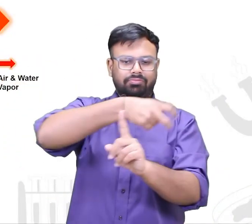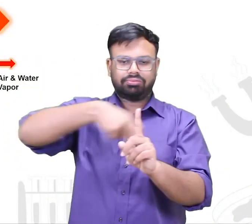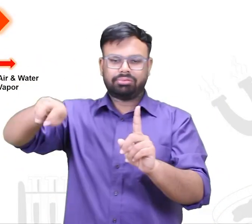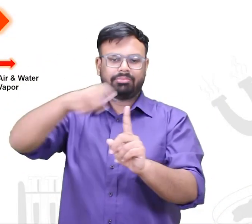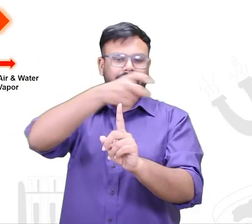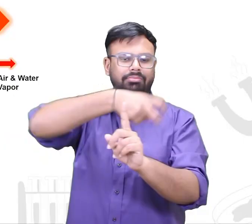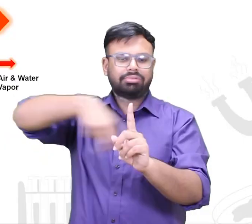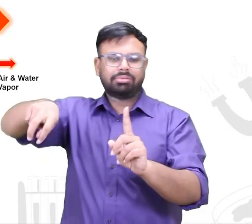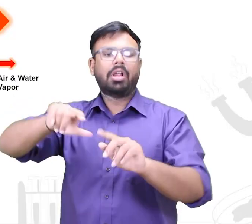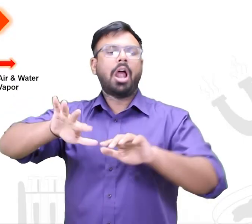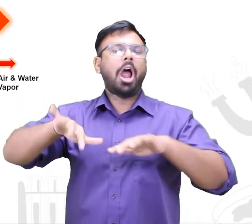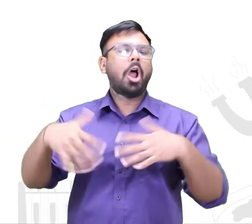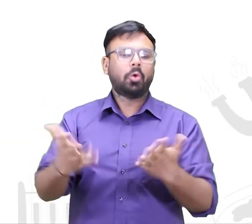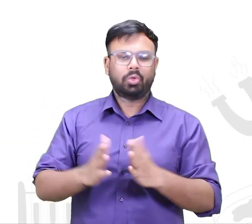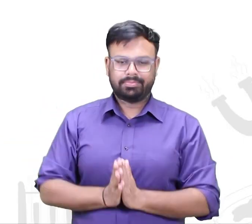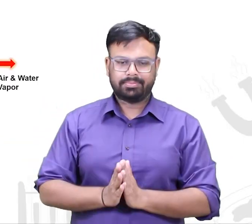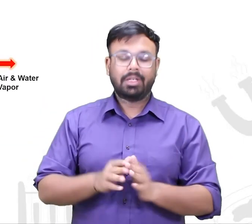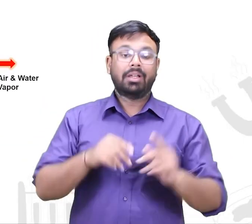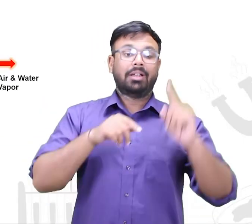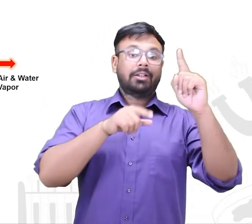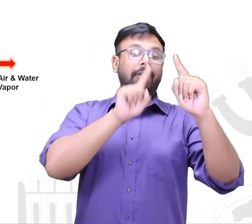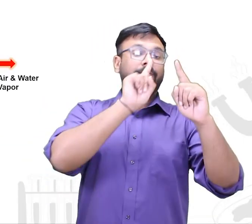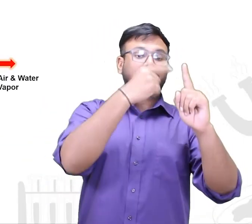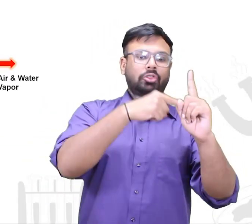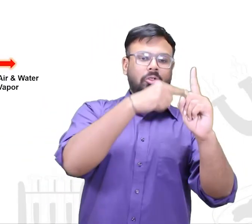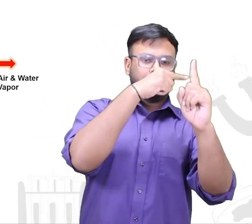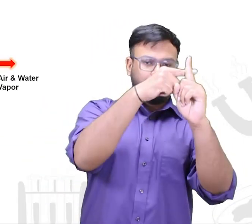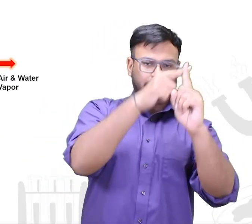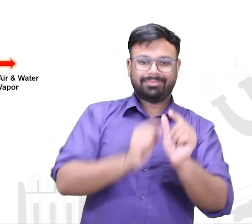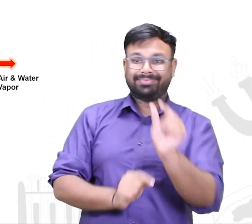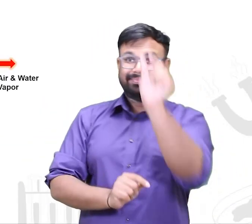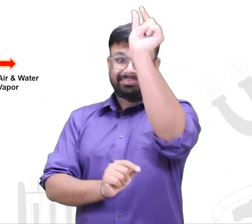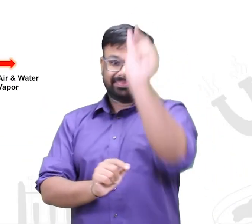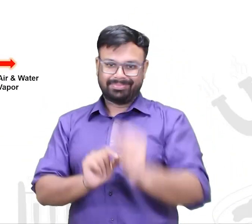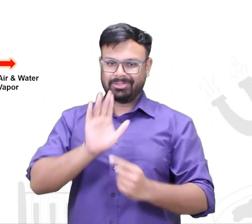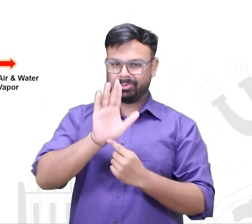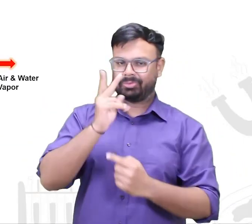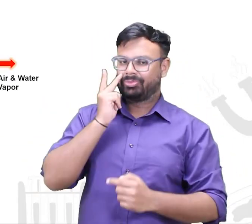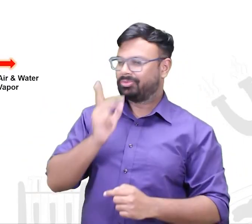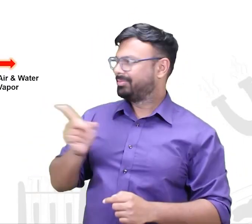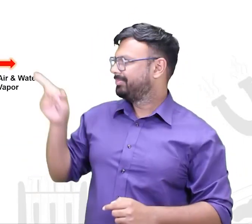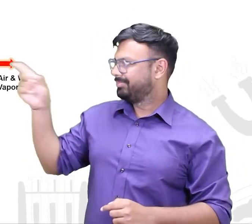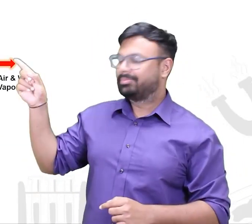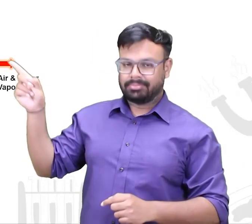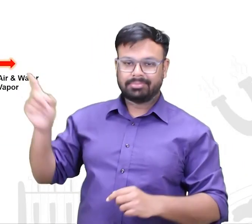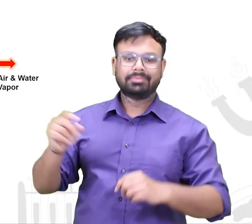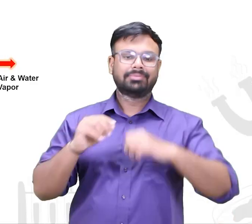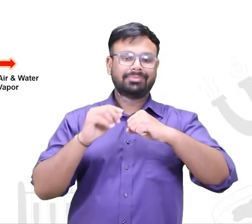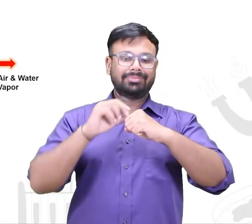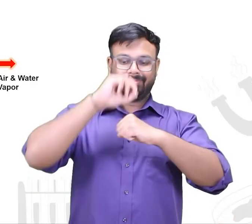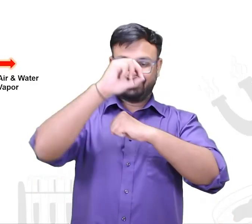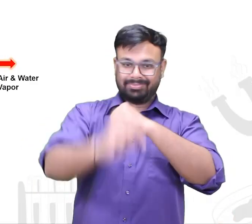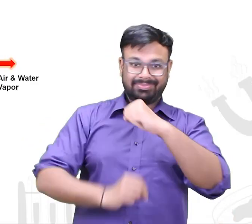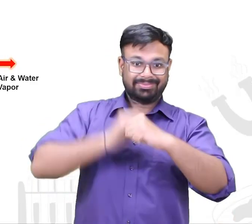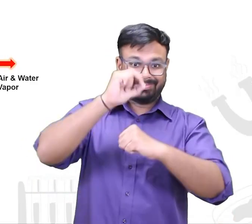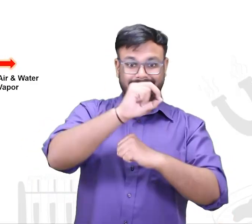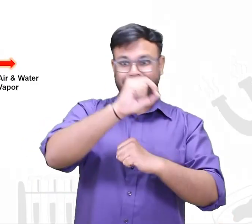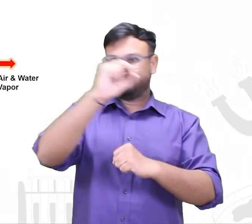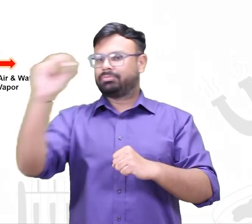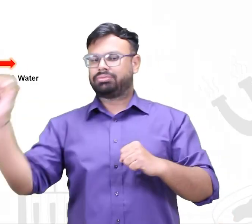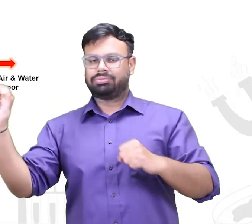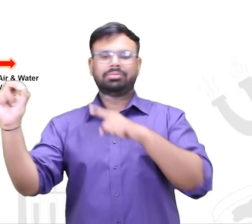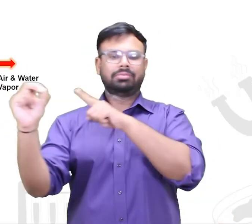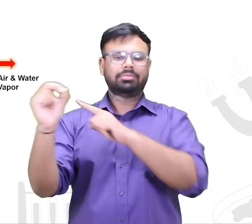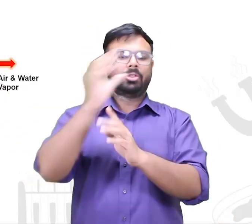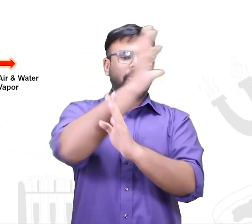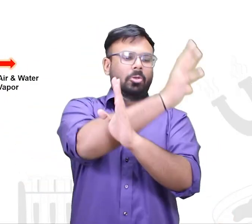cathode, sandwiched around an electrolyte. The anode is the electrode at which oxidation, loss of electrons, takes place. In a